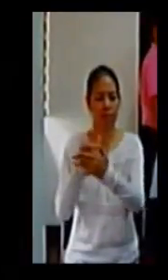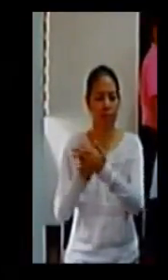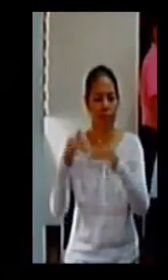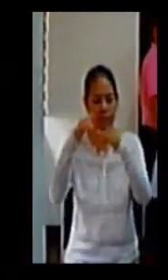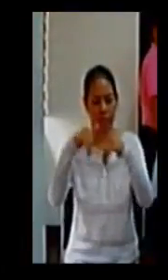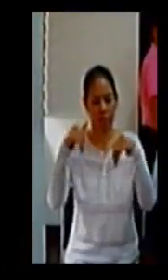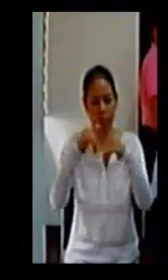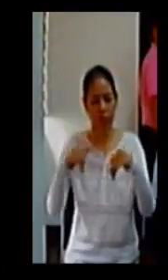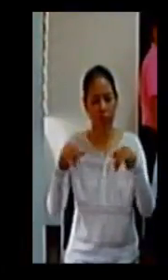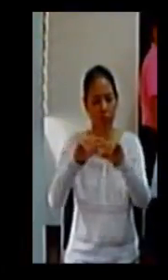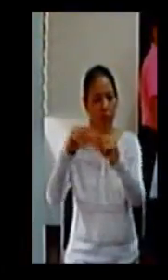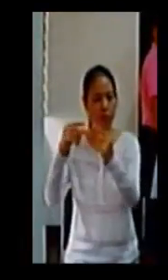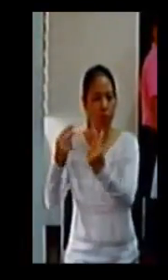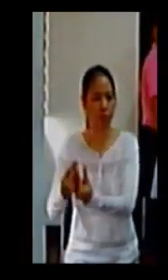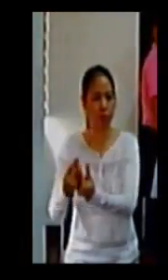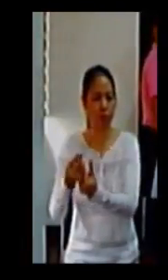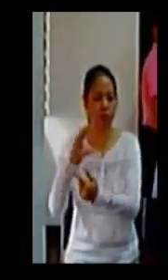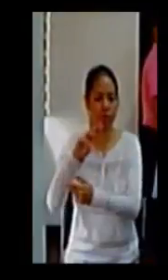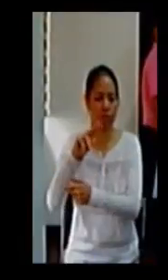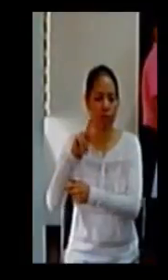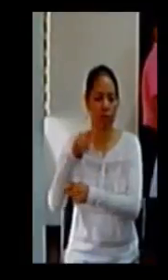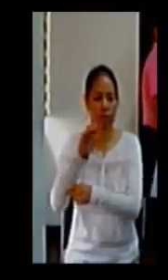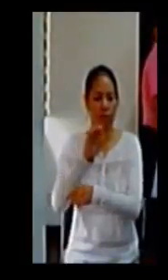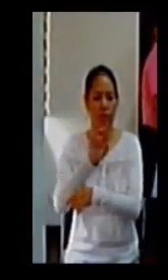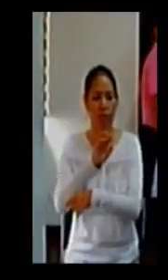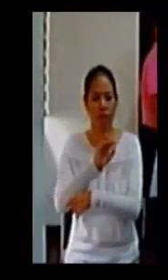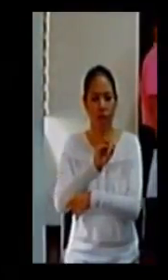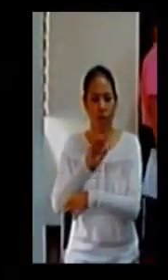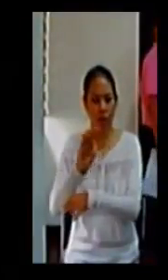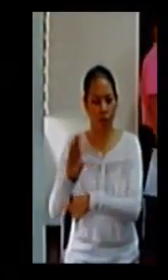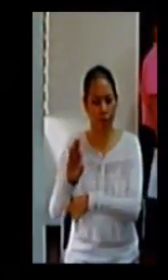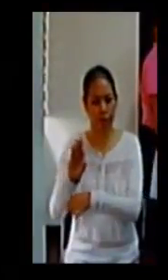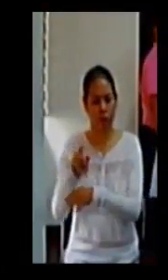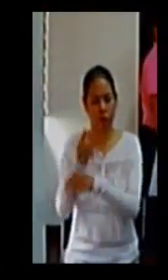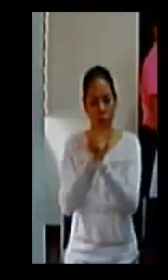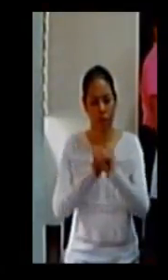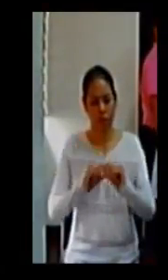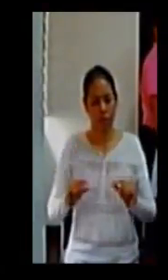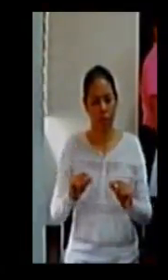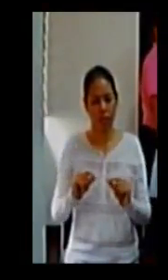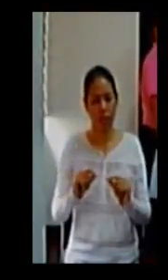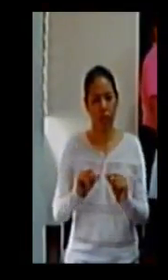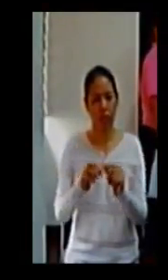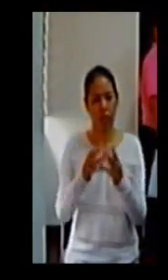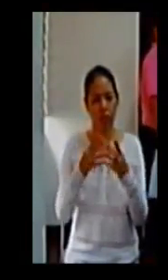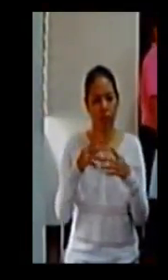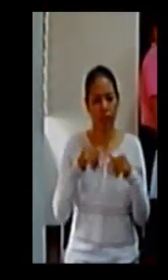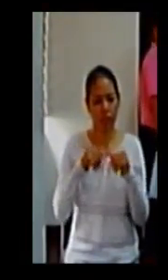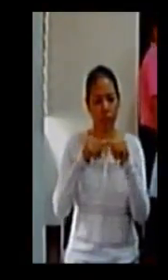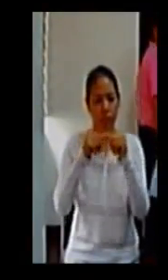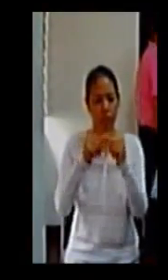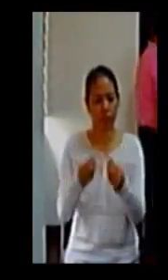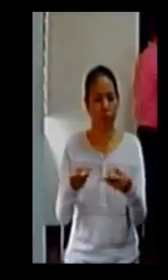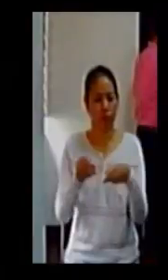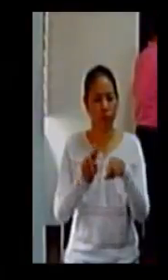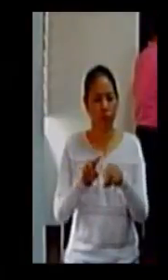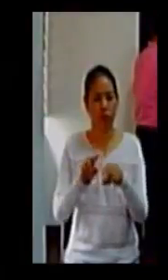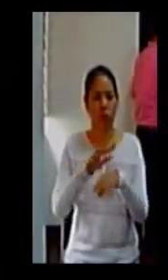panel. Cell phones should be turned off or put on silent mode while proceedings are going on. All